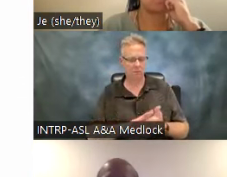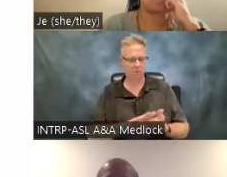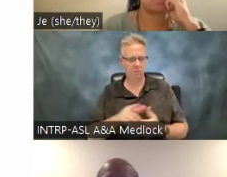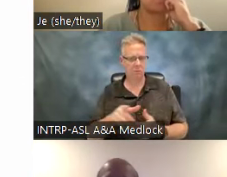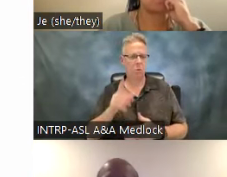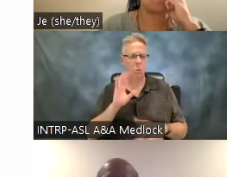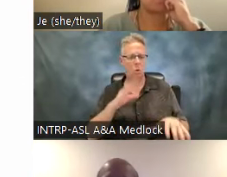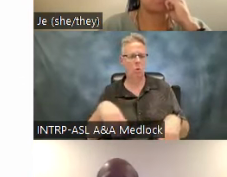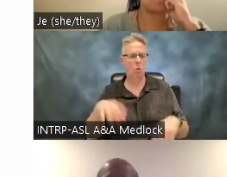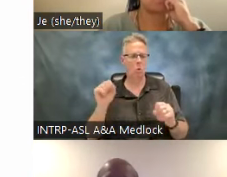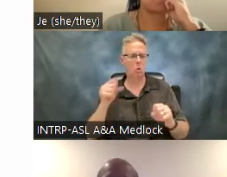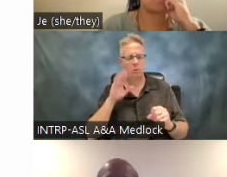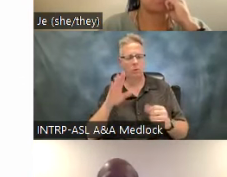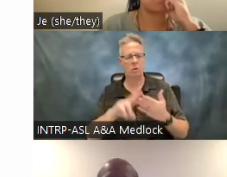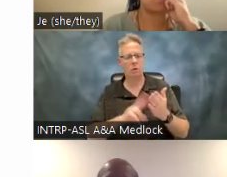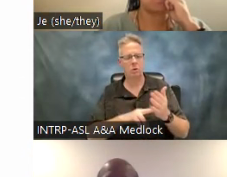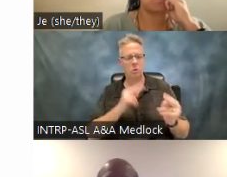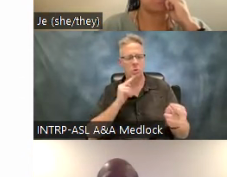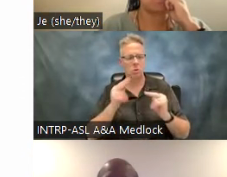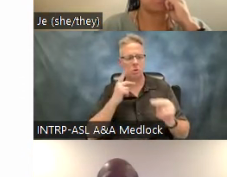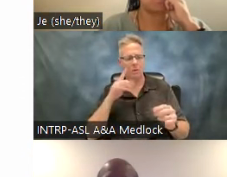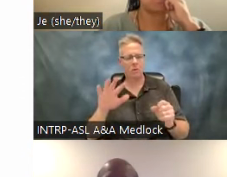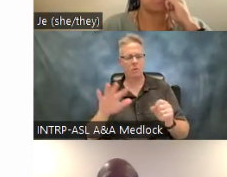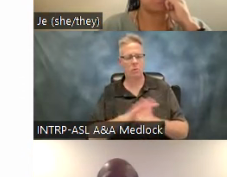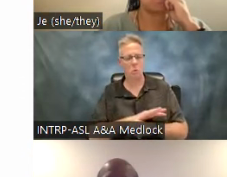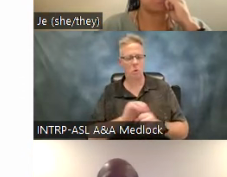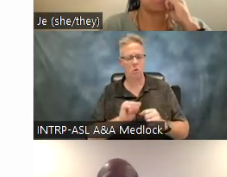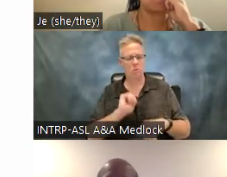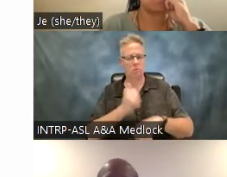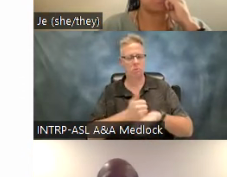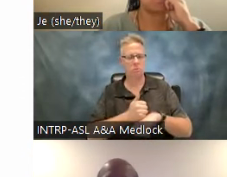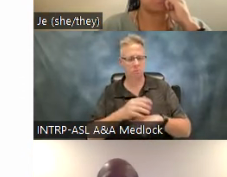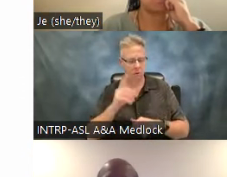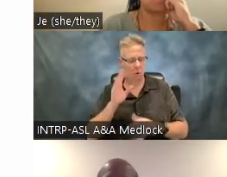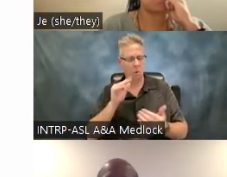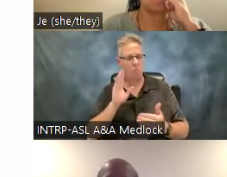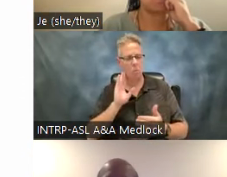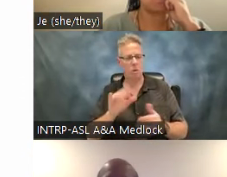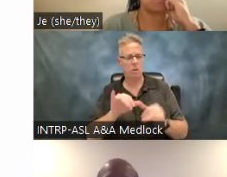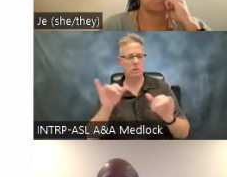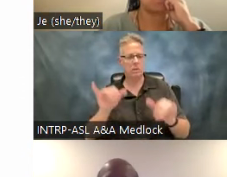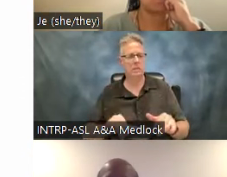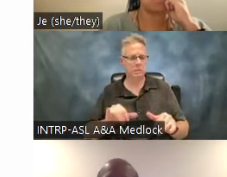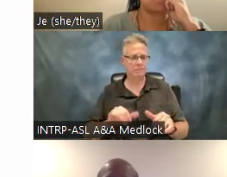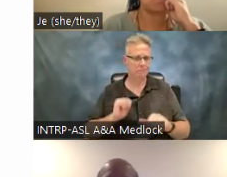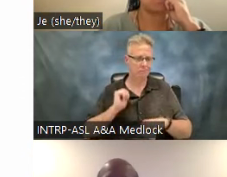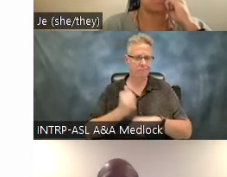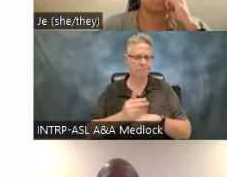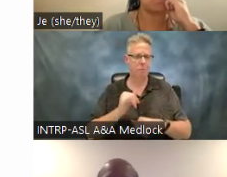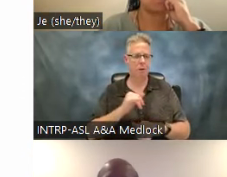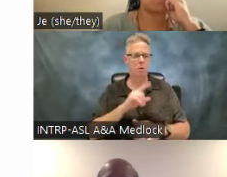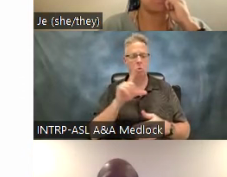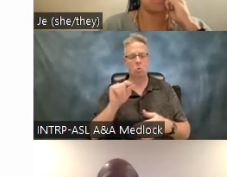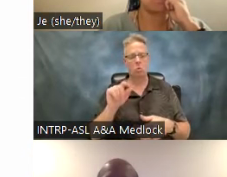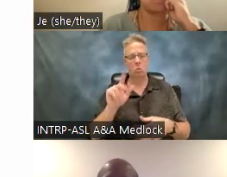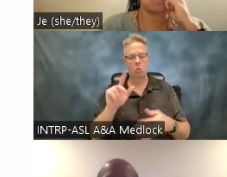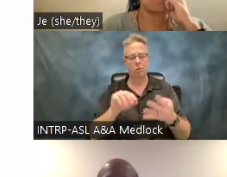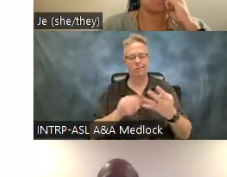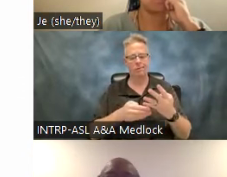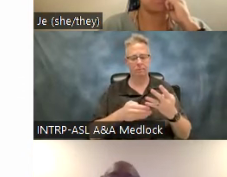hopes to begin contract negotiations for full implementation and hopes to have a system fully in place by the end of